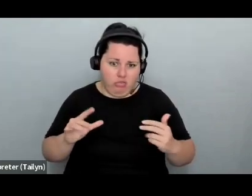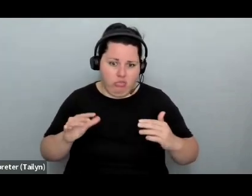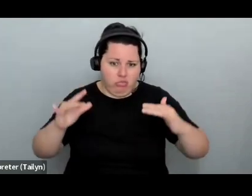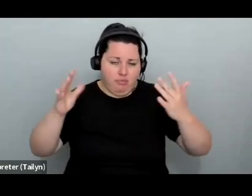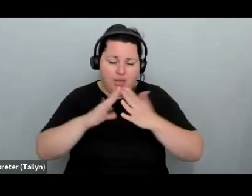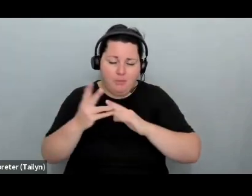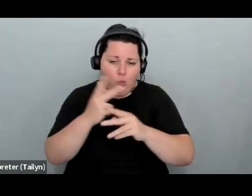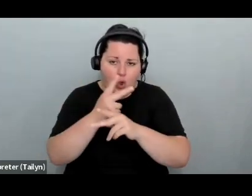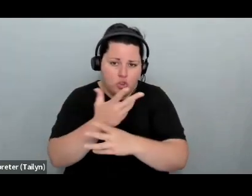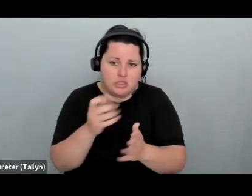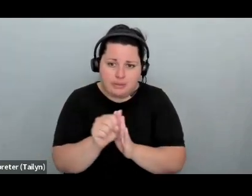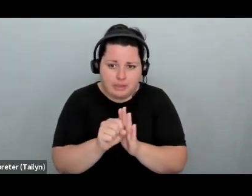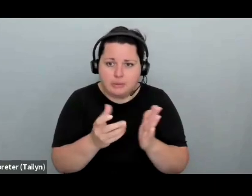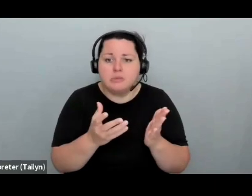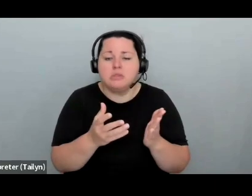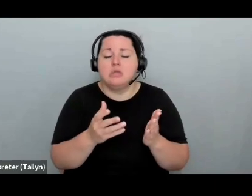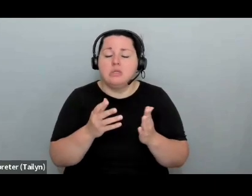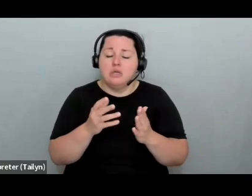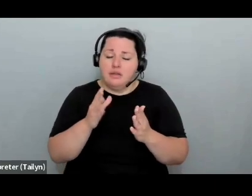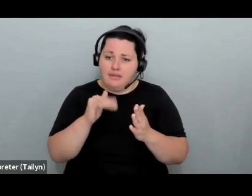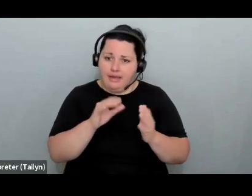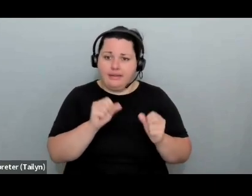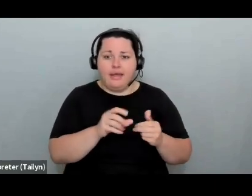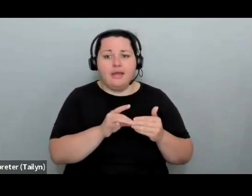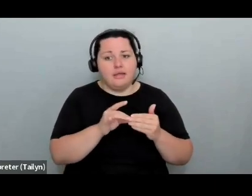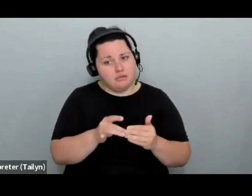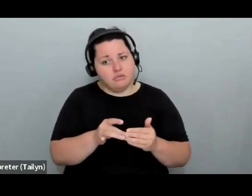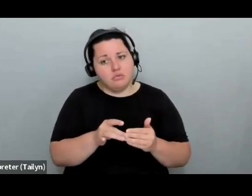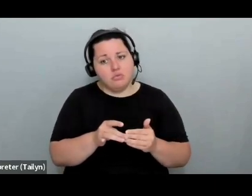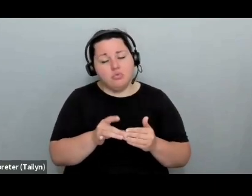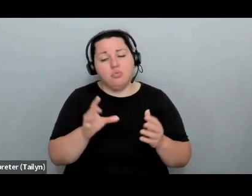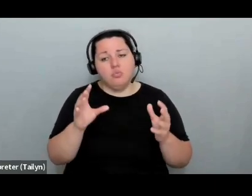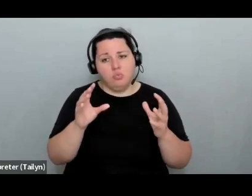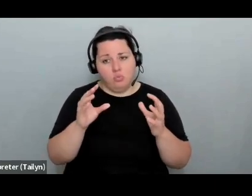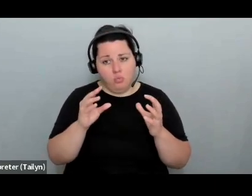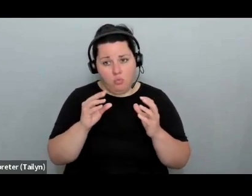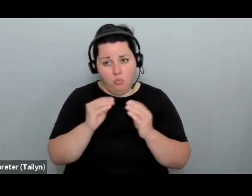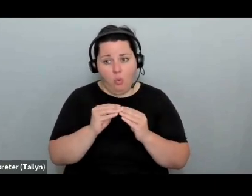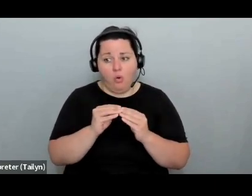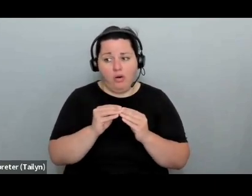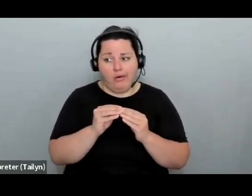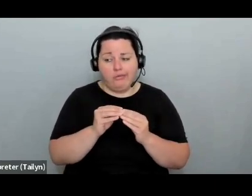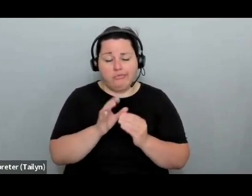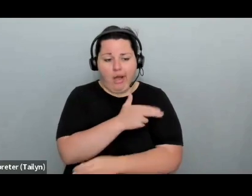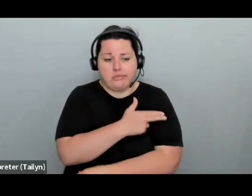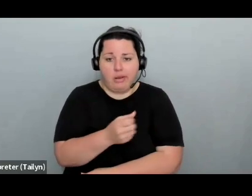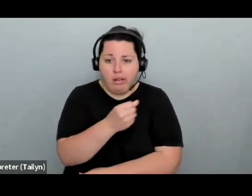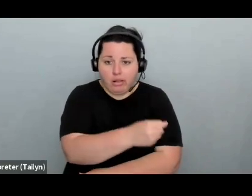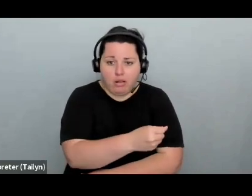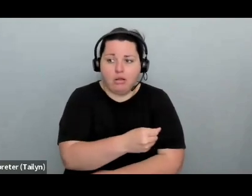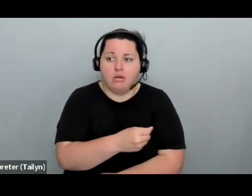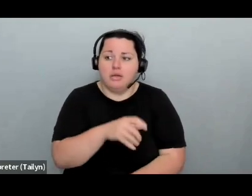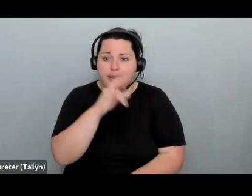with symptoms and psychosis that often lead to higher levels of hospitalization, kids in